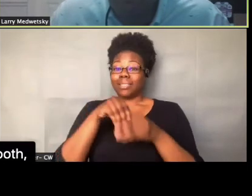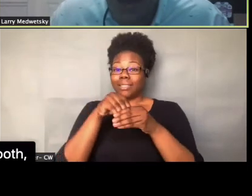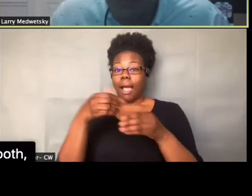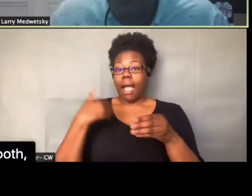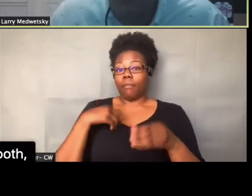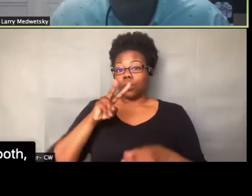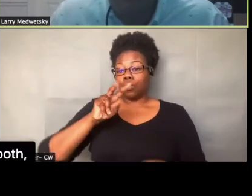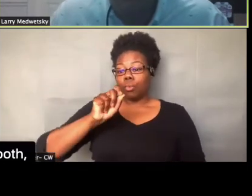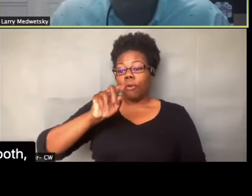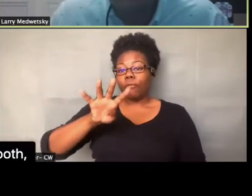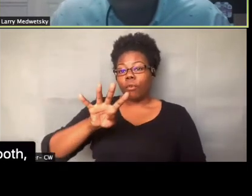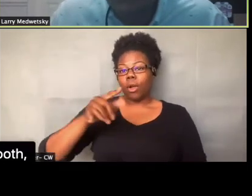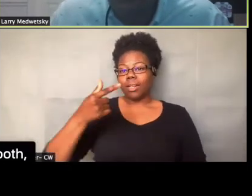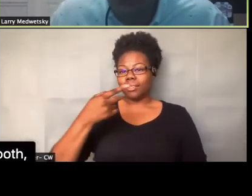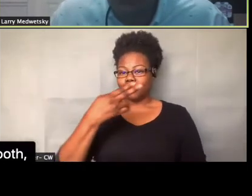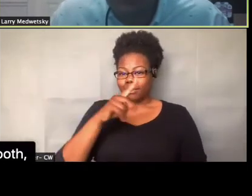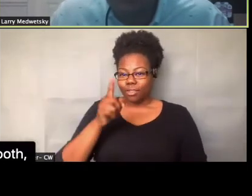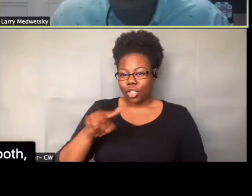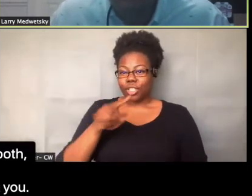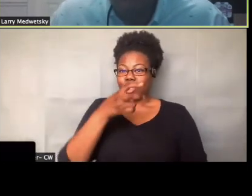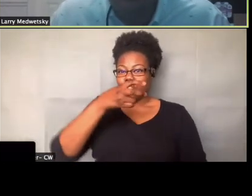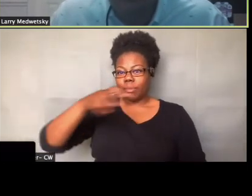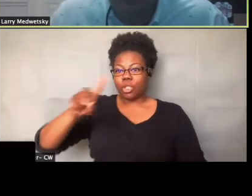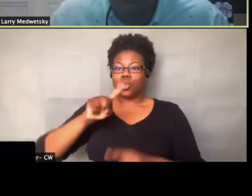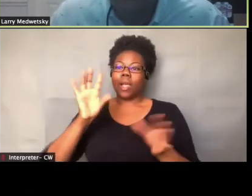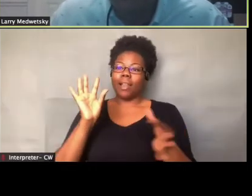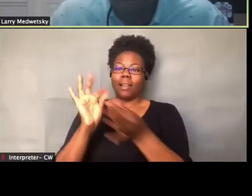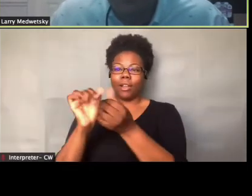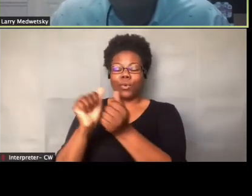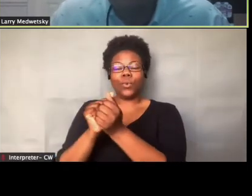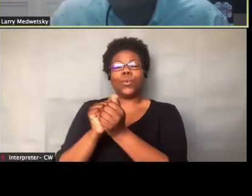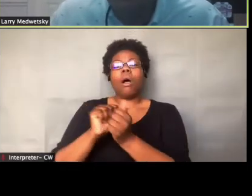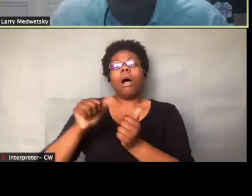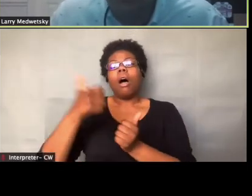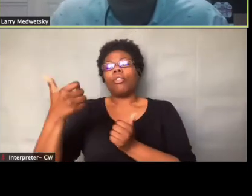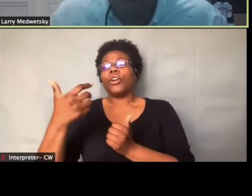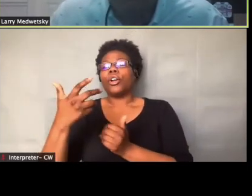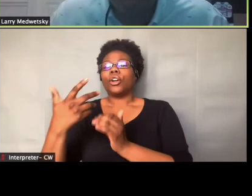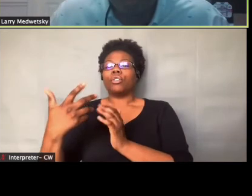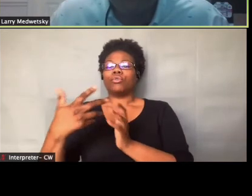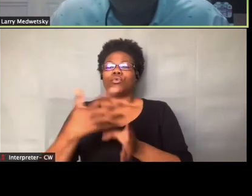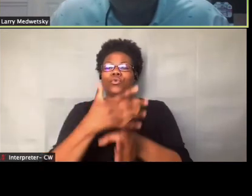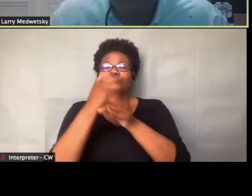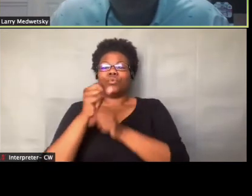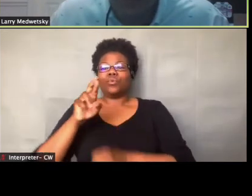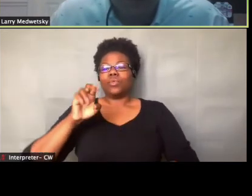to compatible receivers using this Roger direct technology.